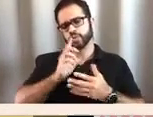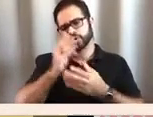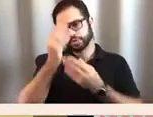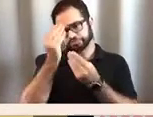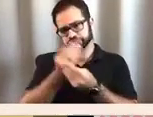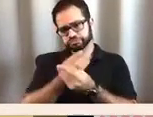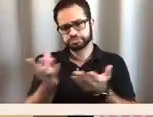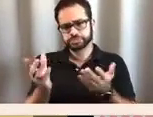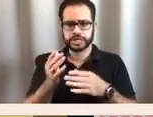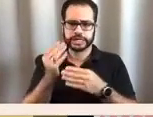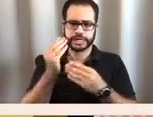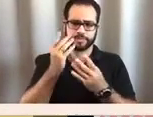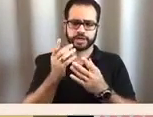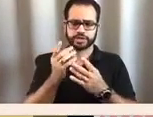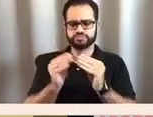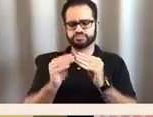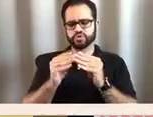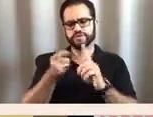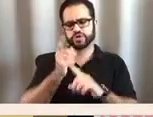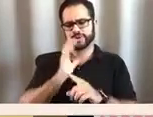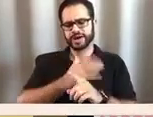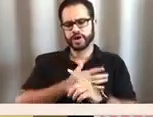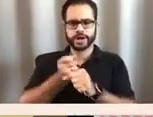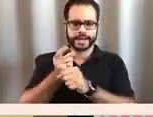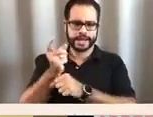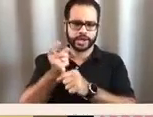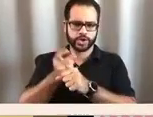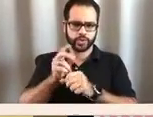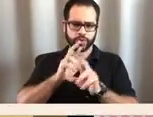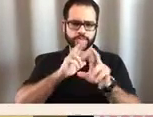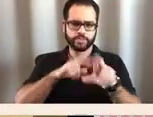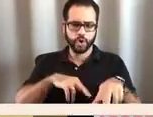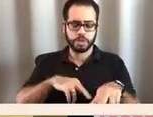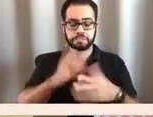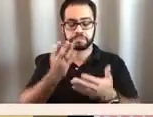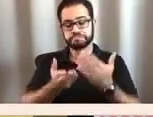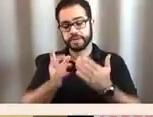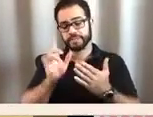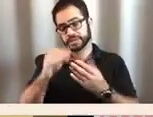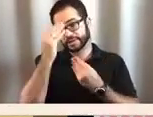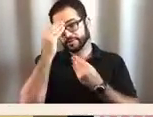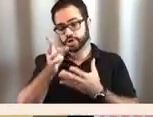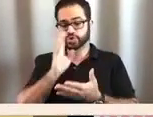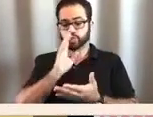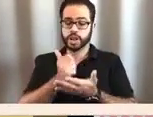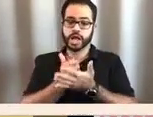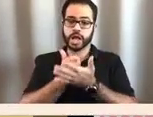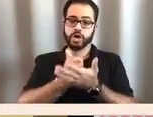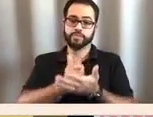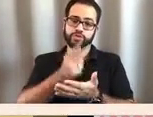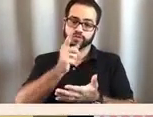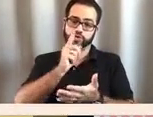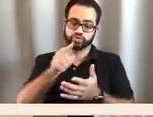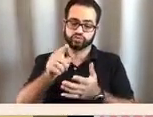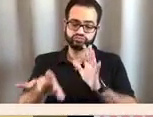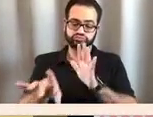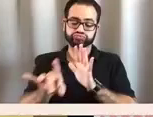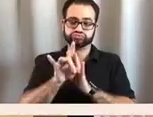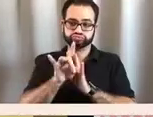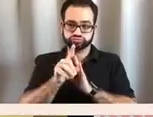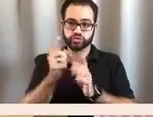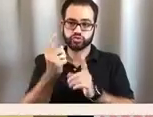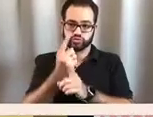more information from our annual report that might help you as you're choosing the right program for